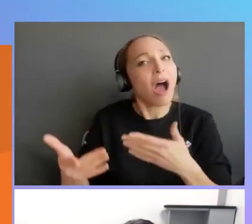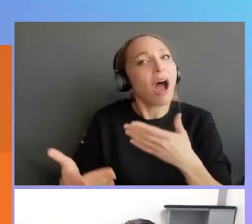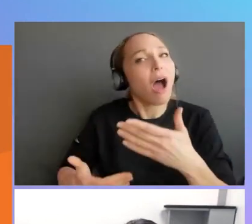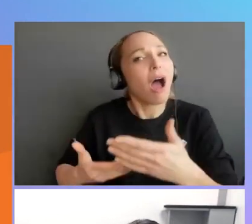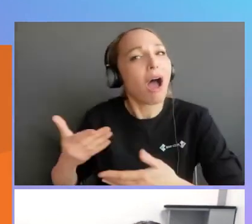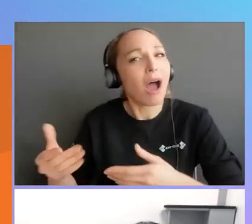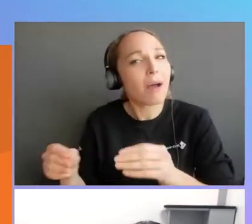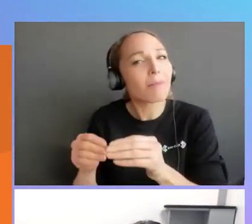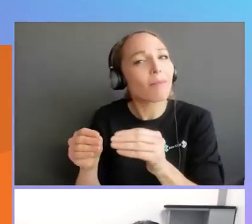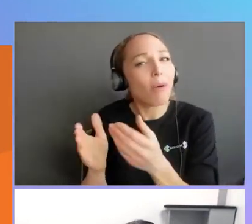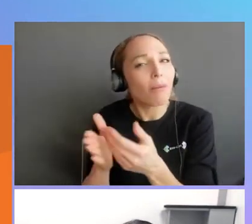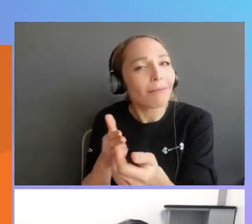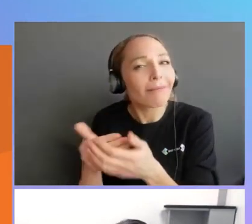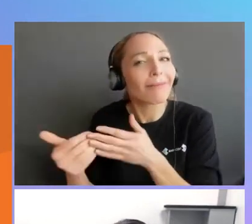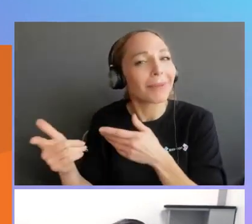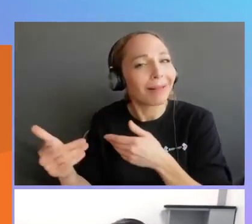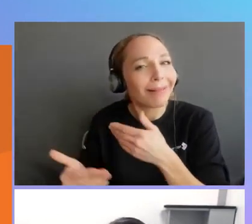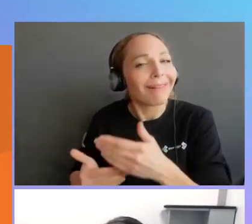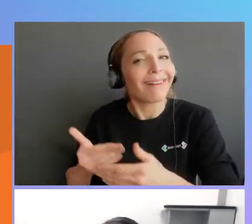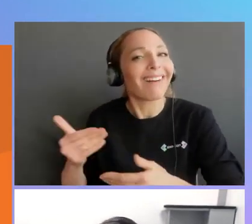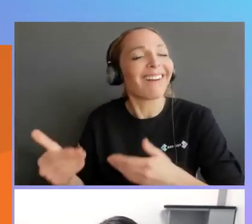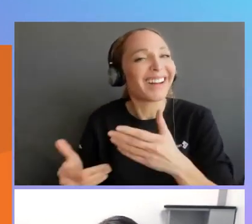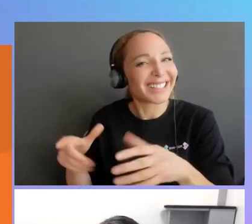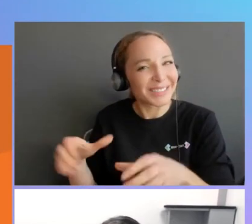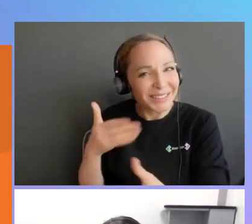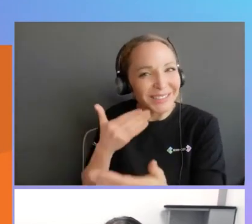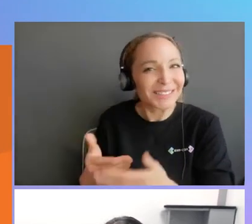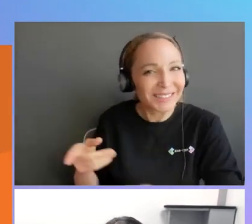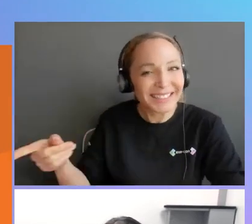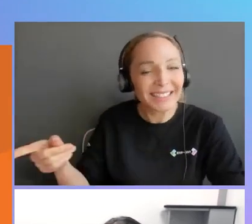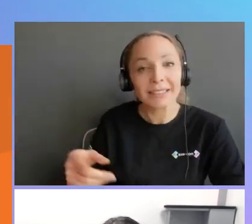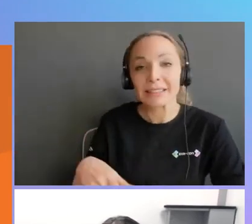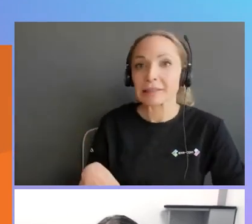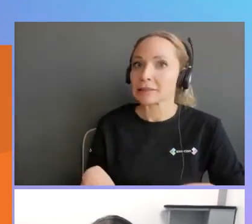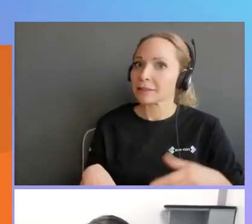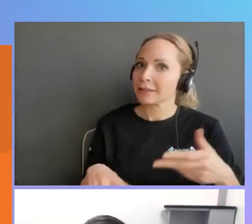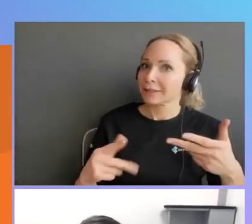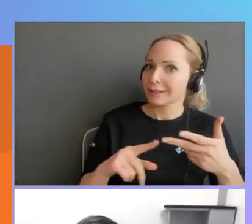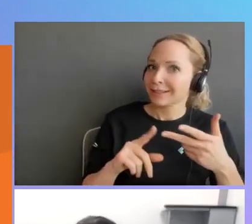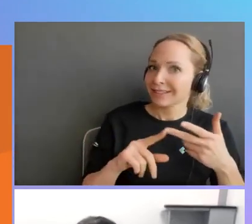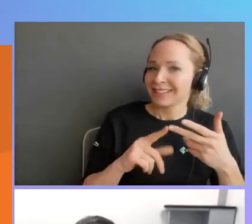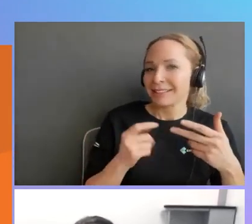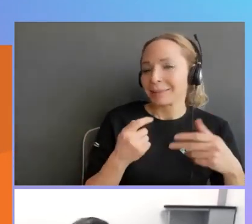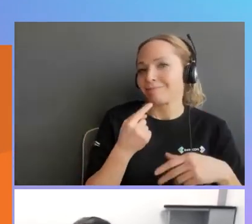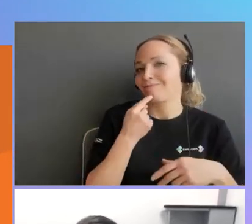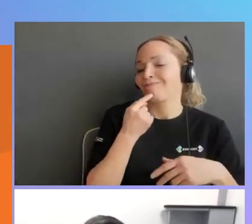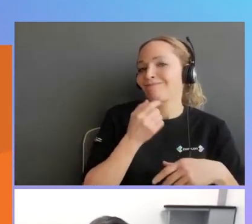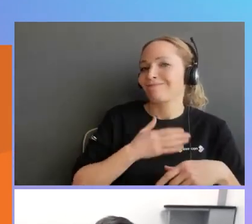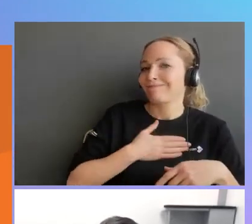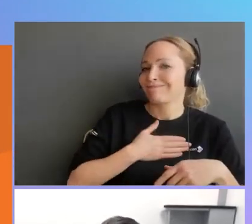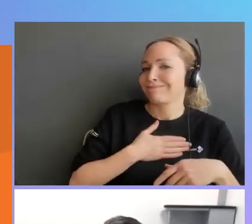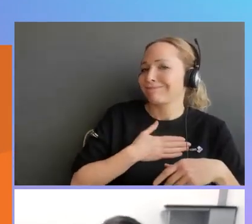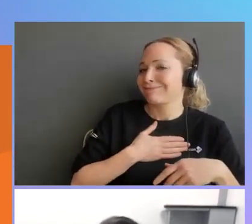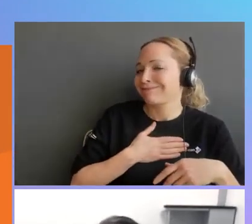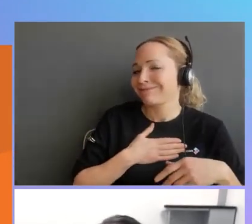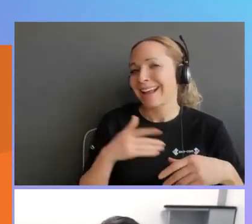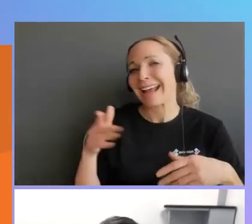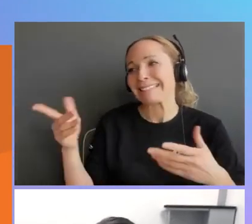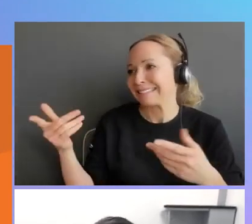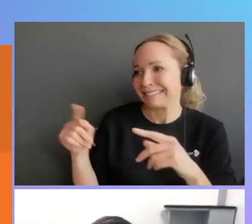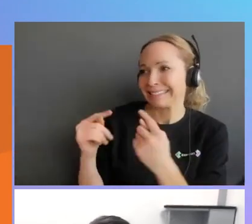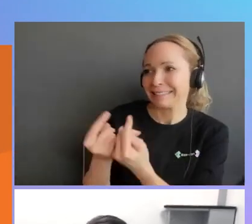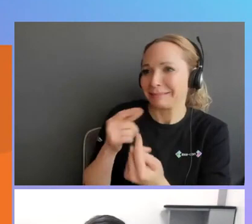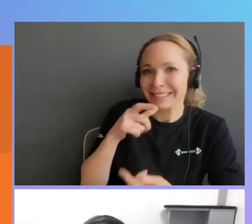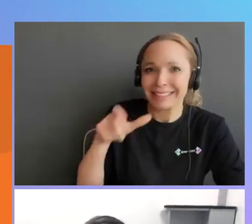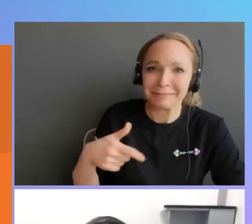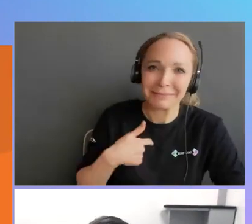little sad, bittersweet, I should say, because the team's independent and I'm not needed anymore. I roll off, I go work with another crew, and we start the whole